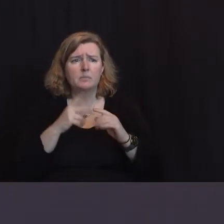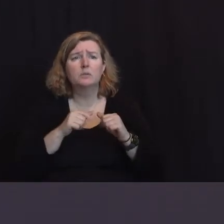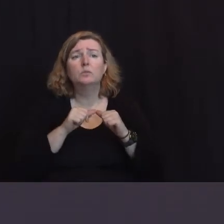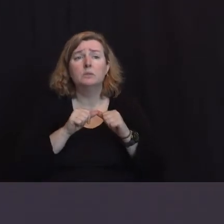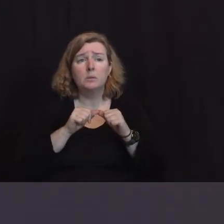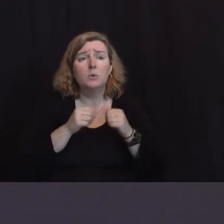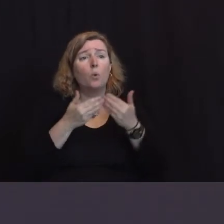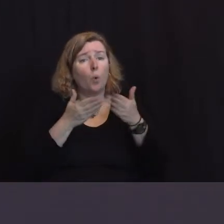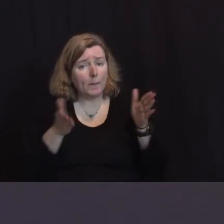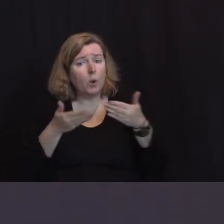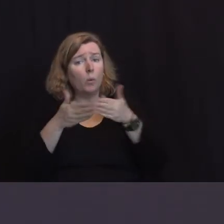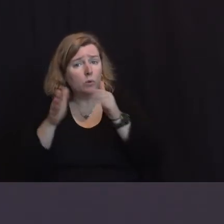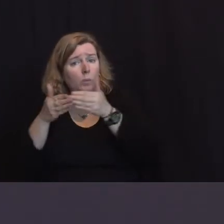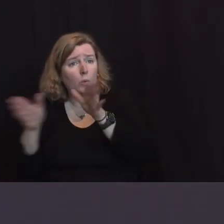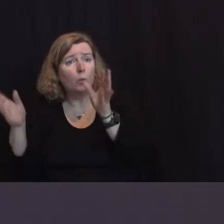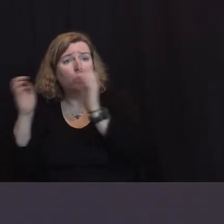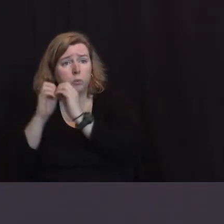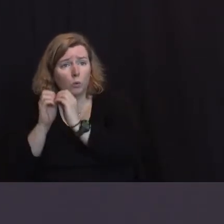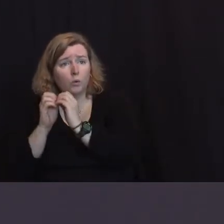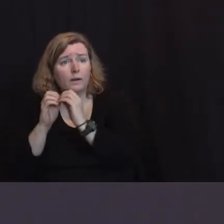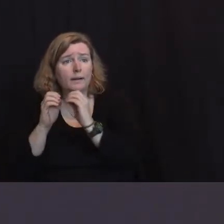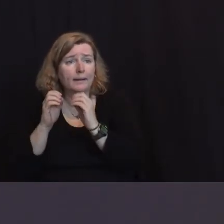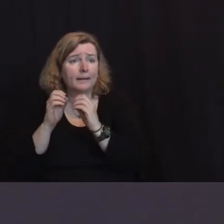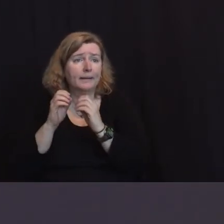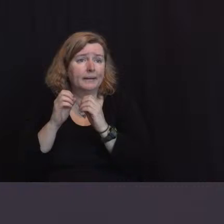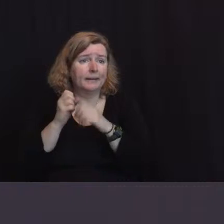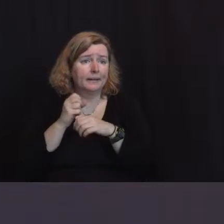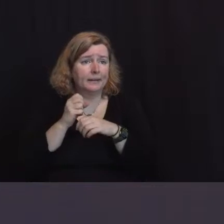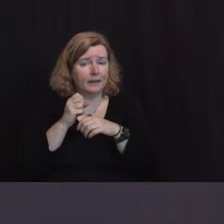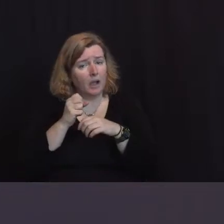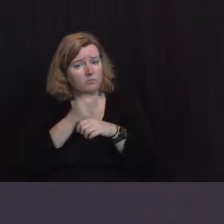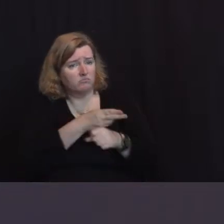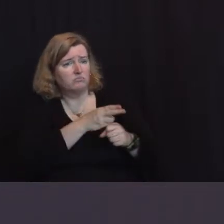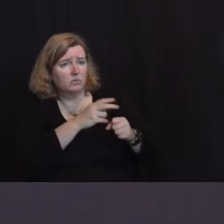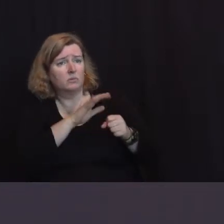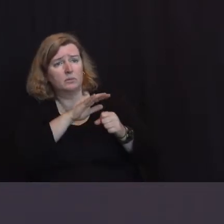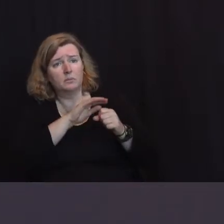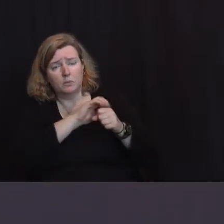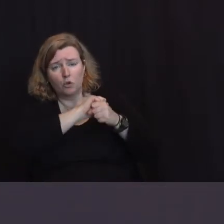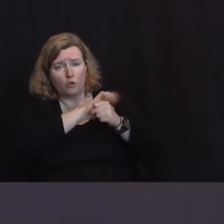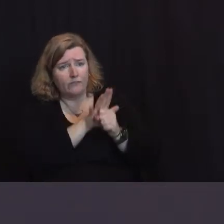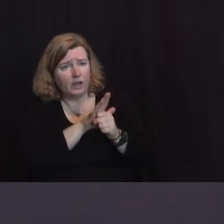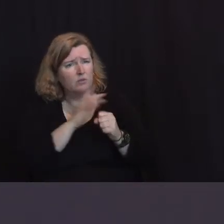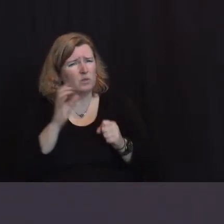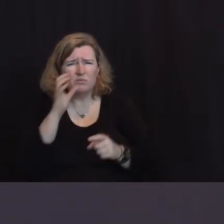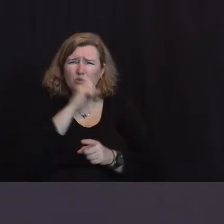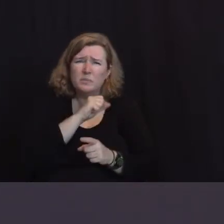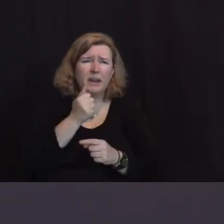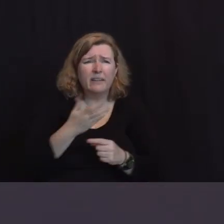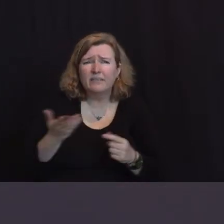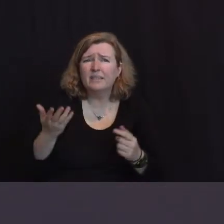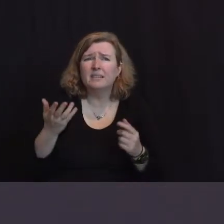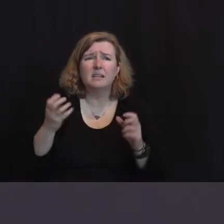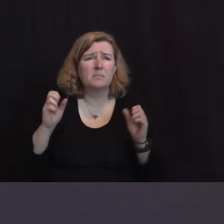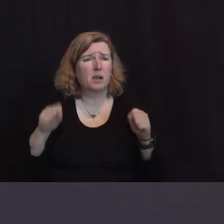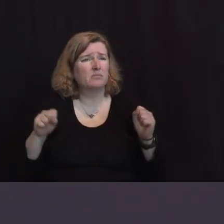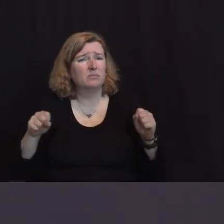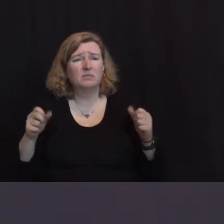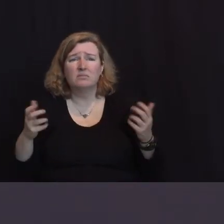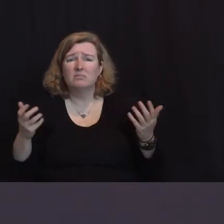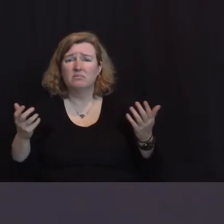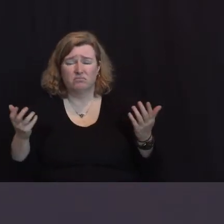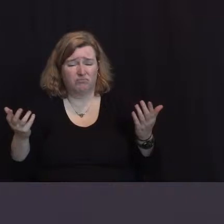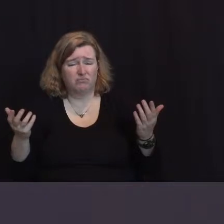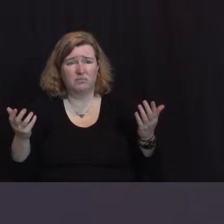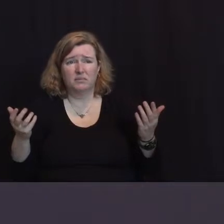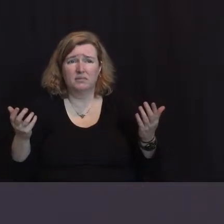our objectives. And so I think folks should assume basically everything is on the table and between